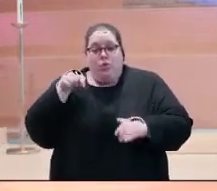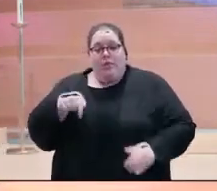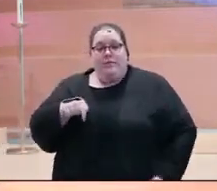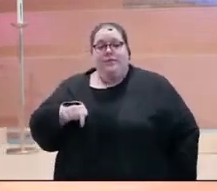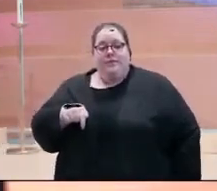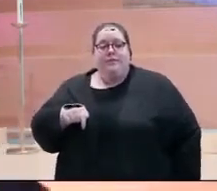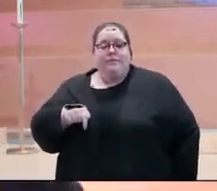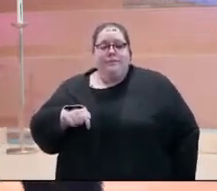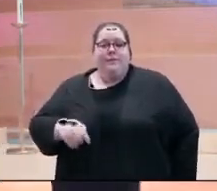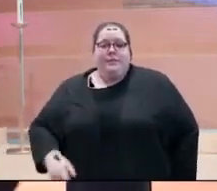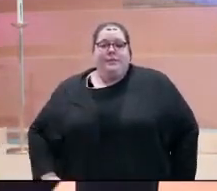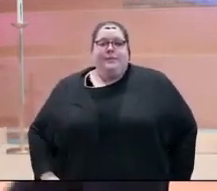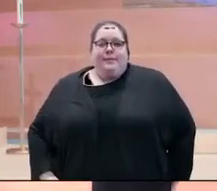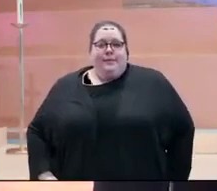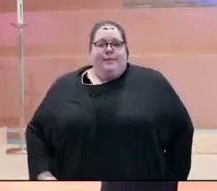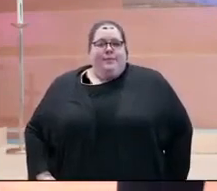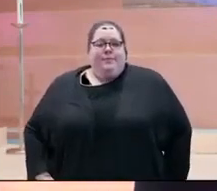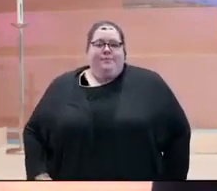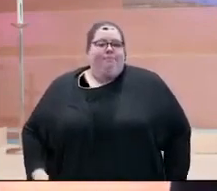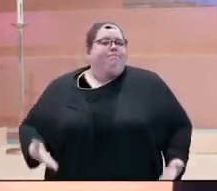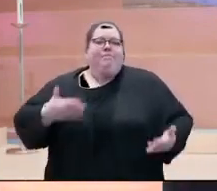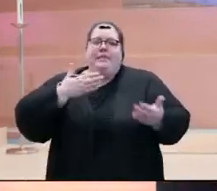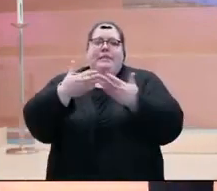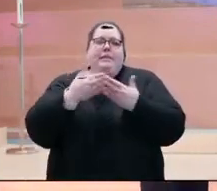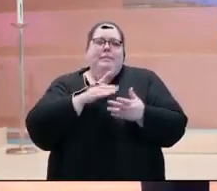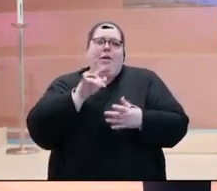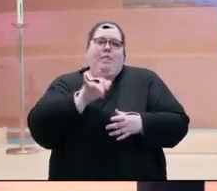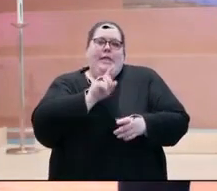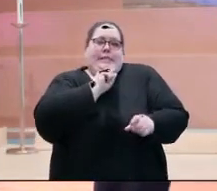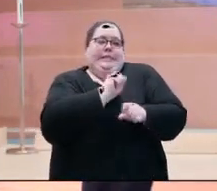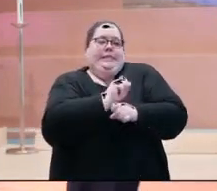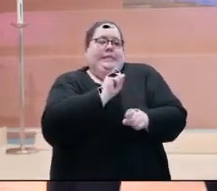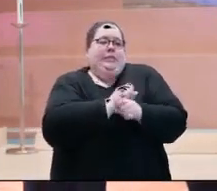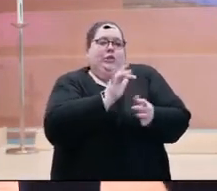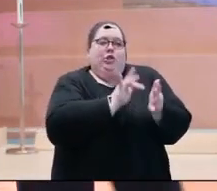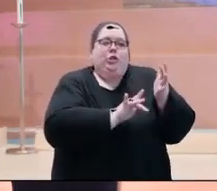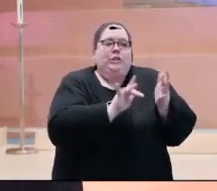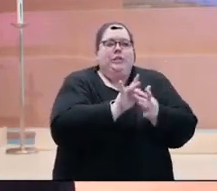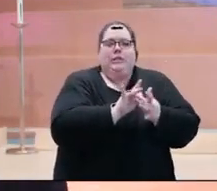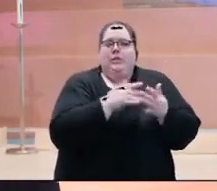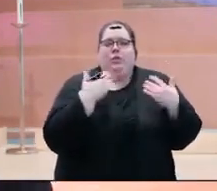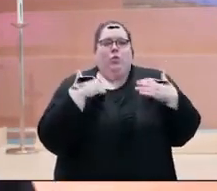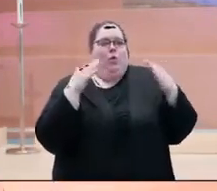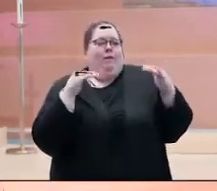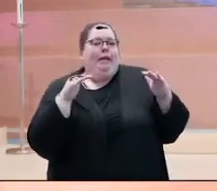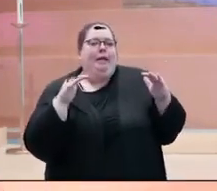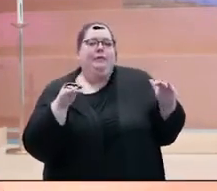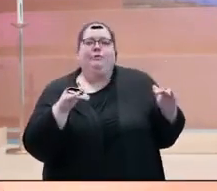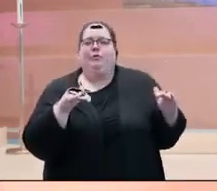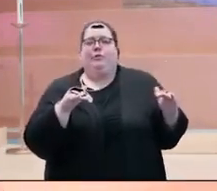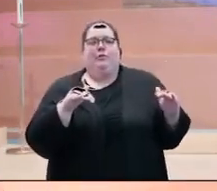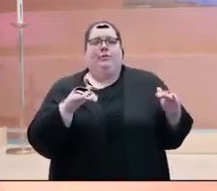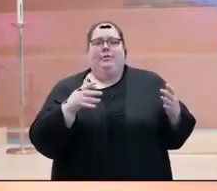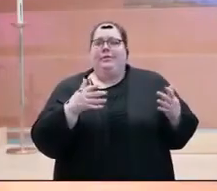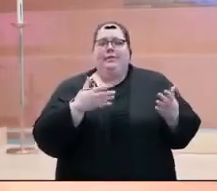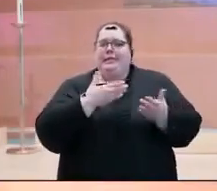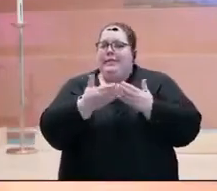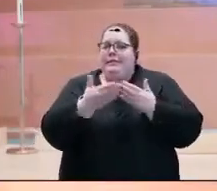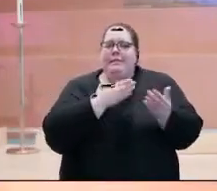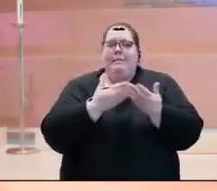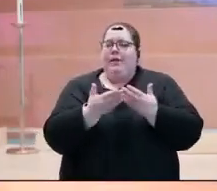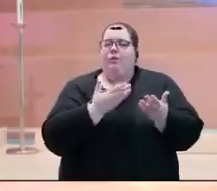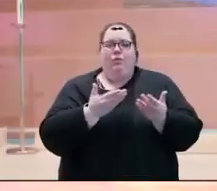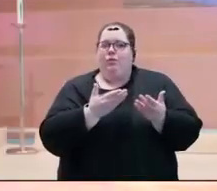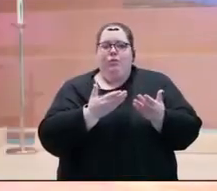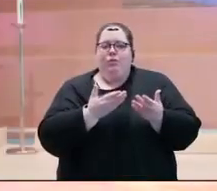the incarnation of Jesus or angels that we're actually showing hospitality to